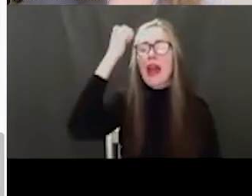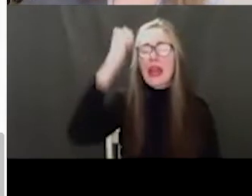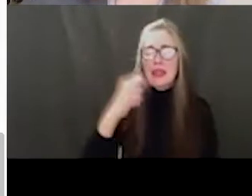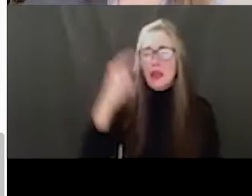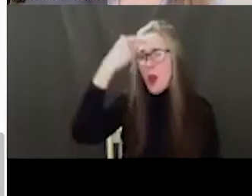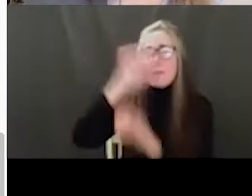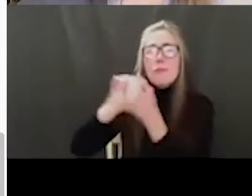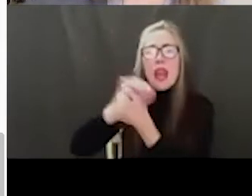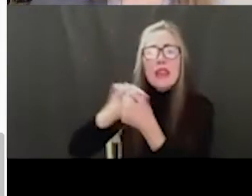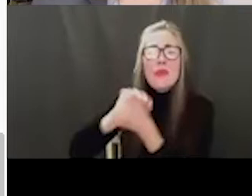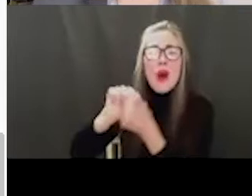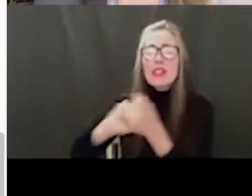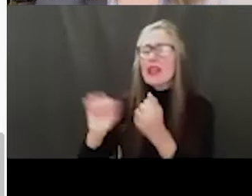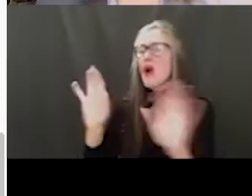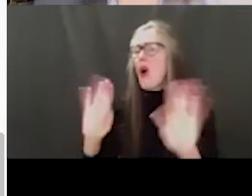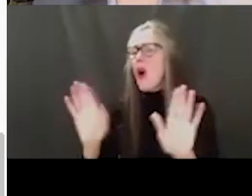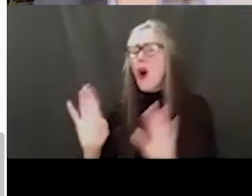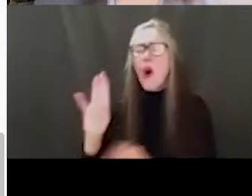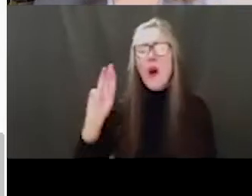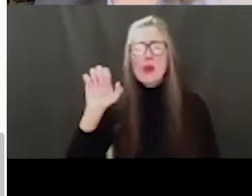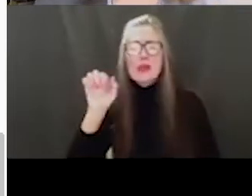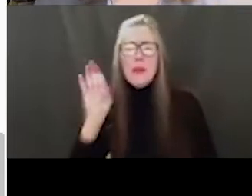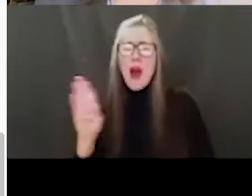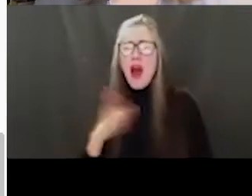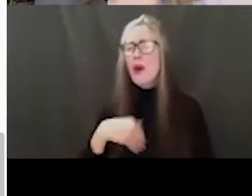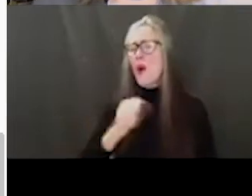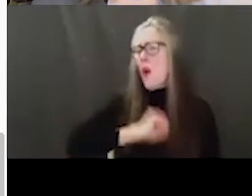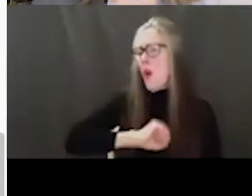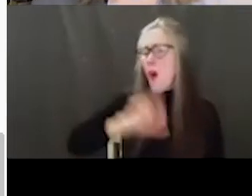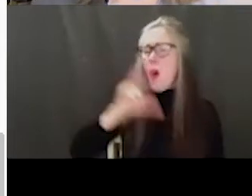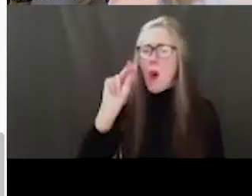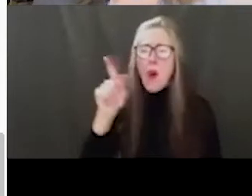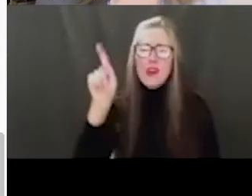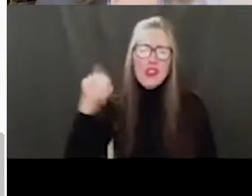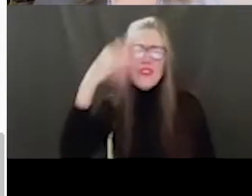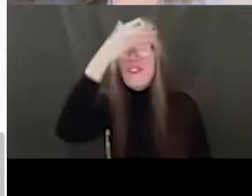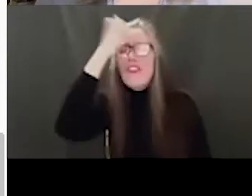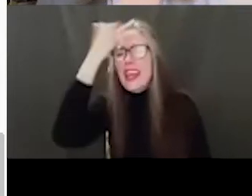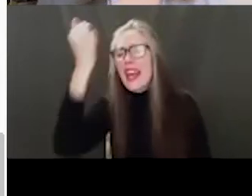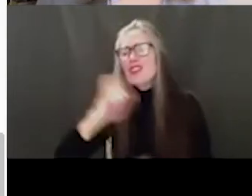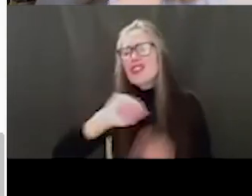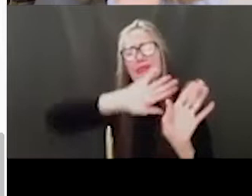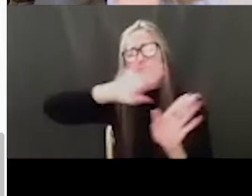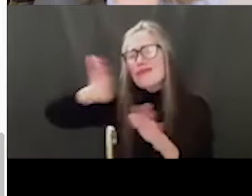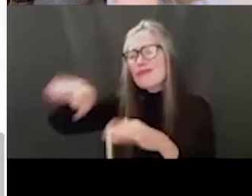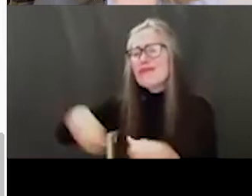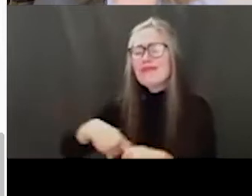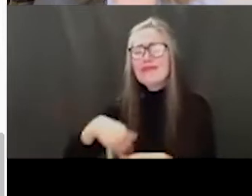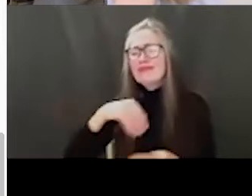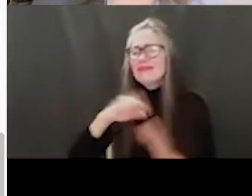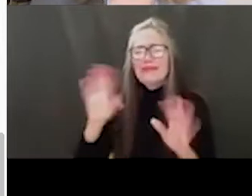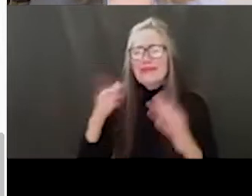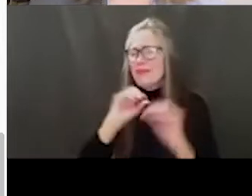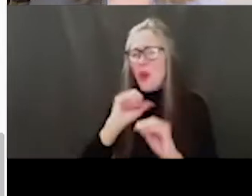both externalizing it, saying it was a mob, and also trying to get us to forget the violence. And so that's why it's been important to see